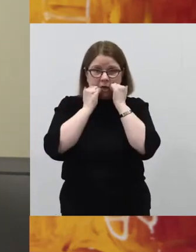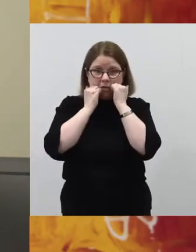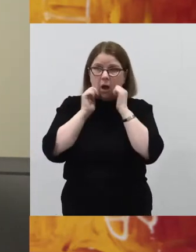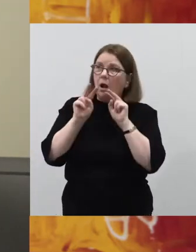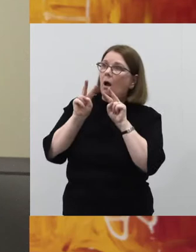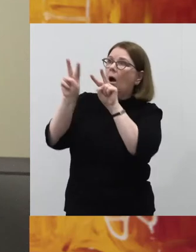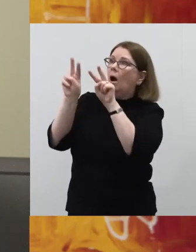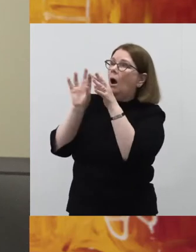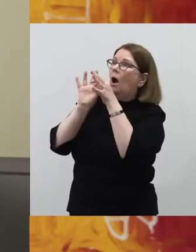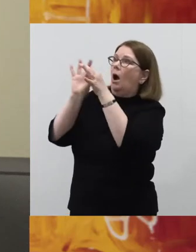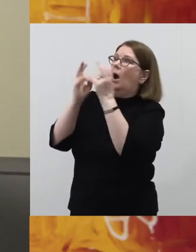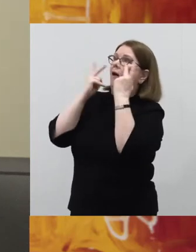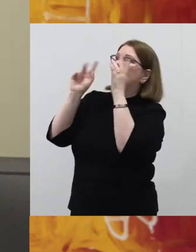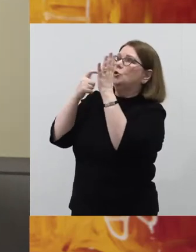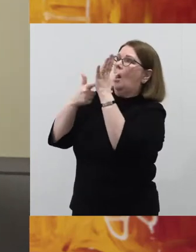multifarious forms.